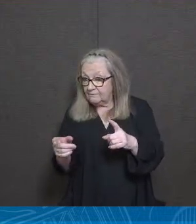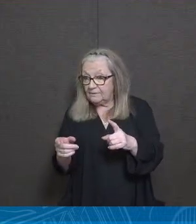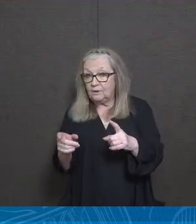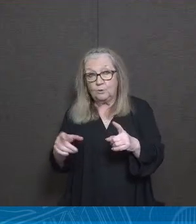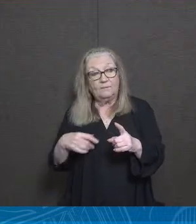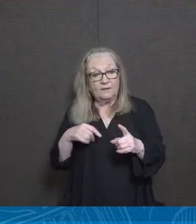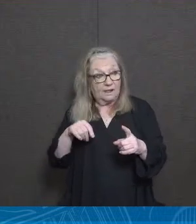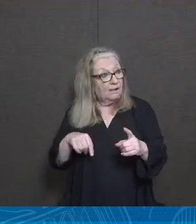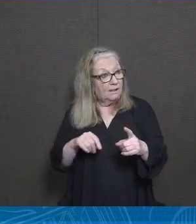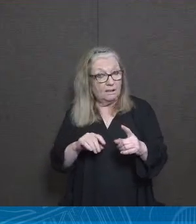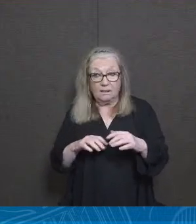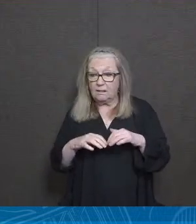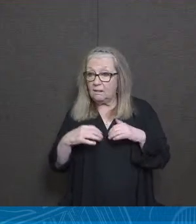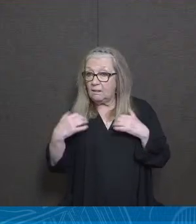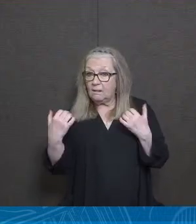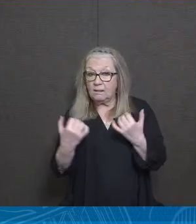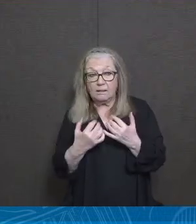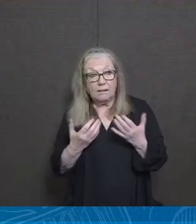this session?